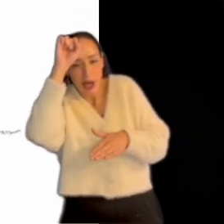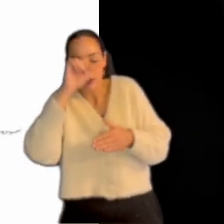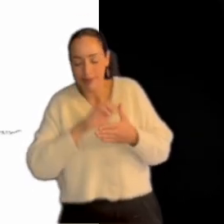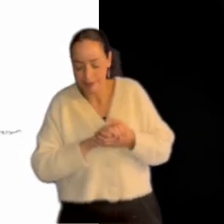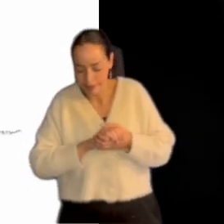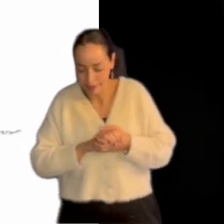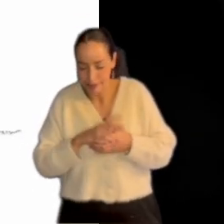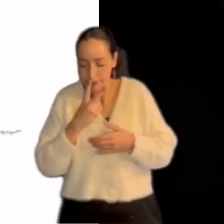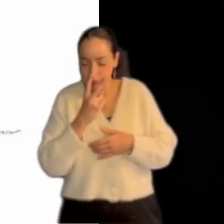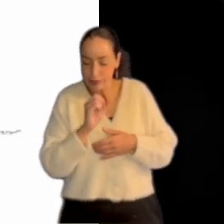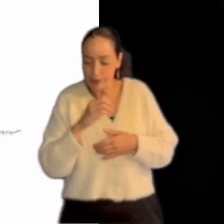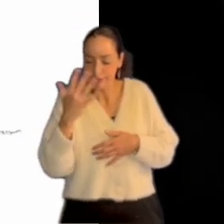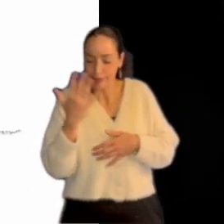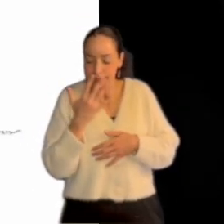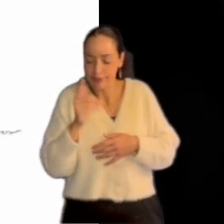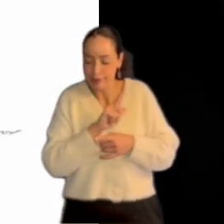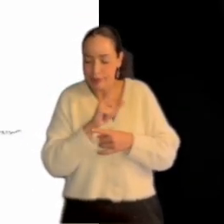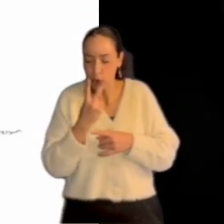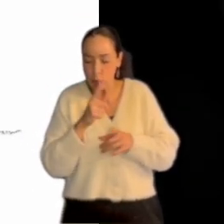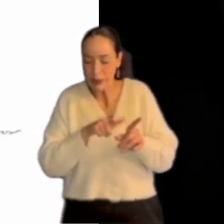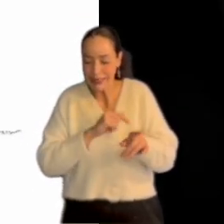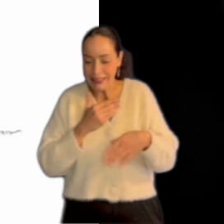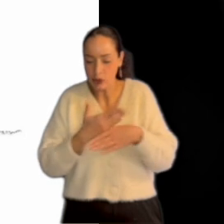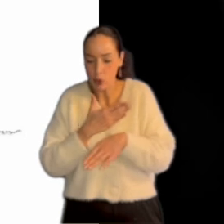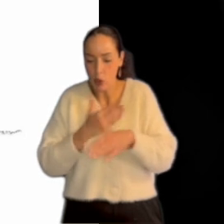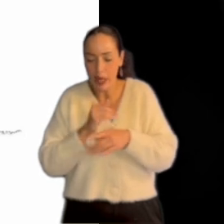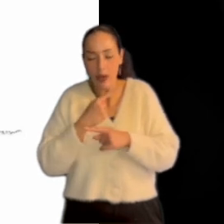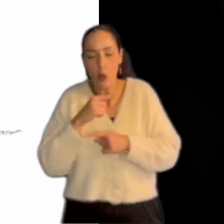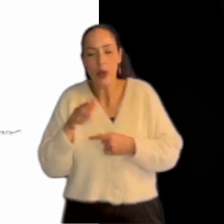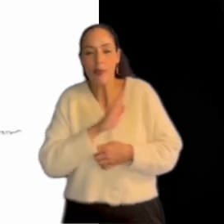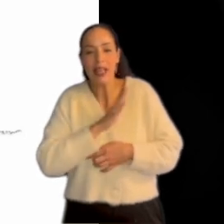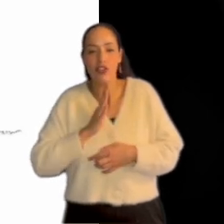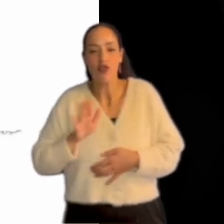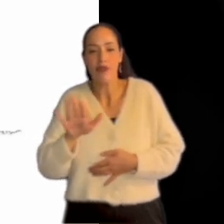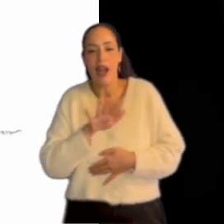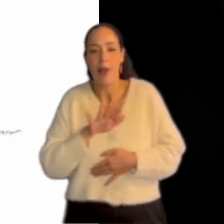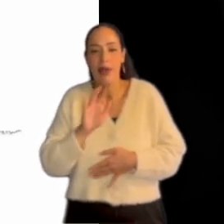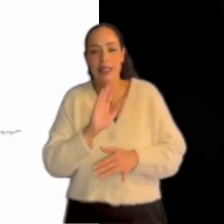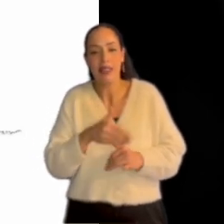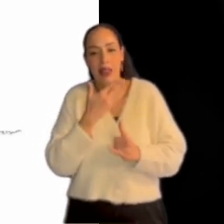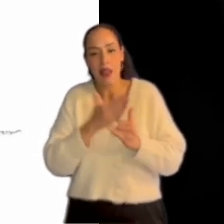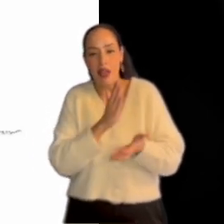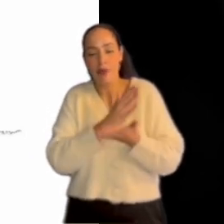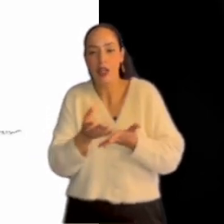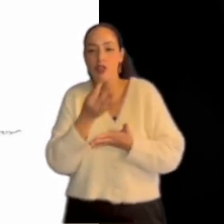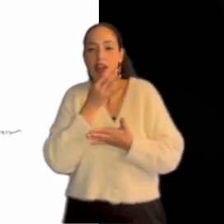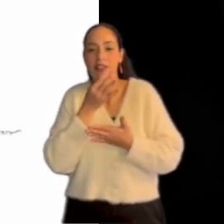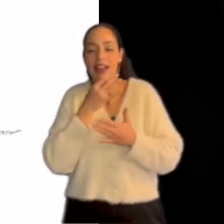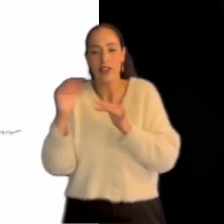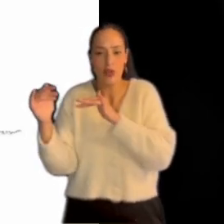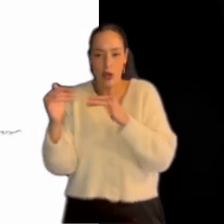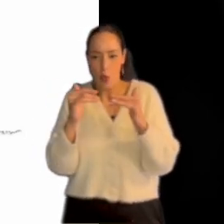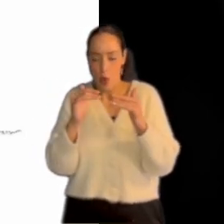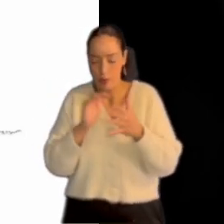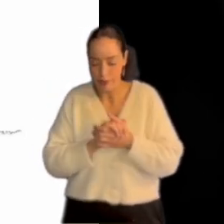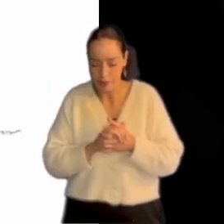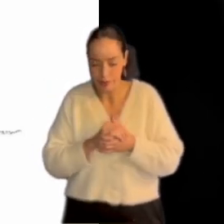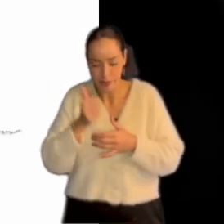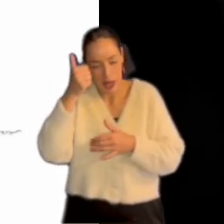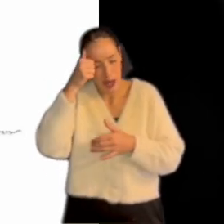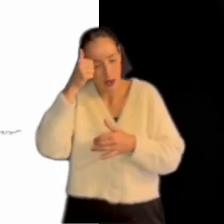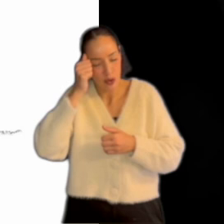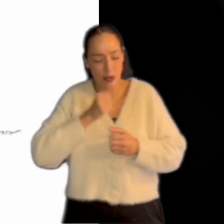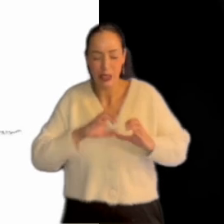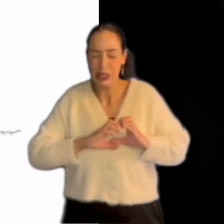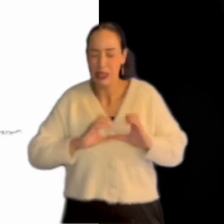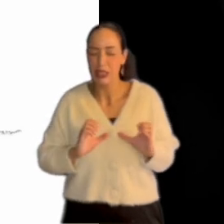bereaved military families during the latter part of the Afghanistan campaign, I knew that my heart was broken with the stories of these families. I